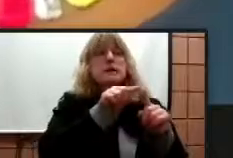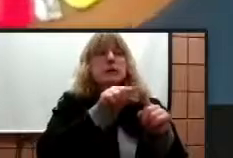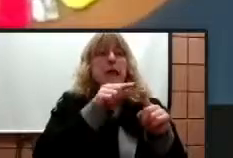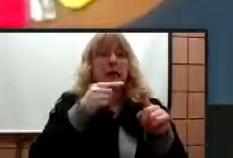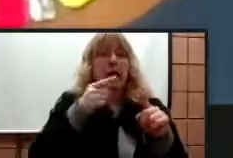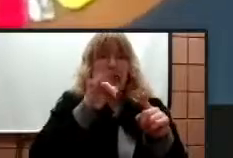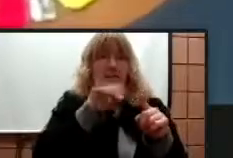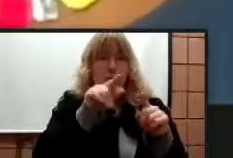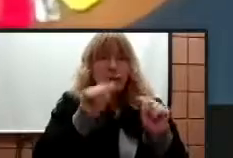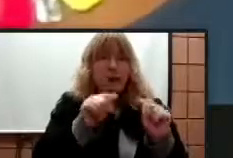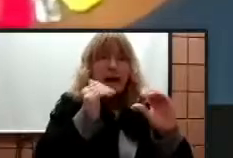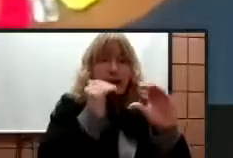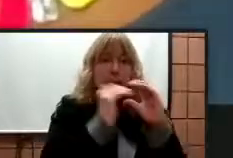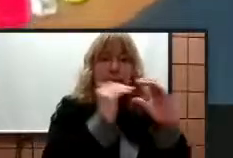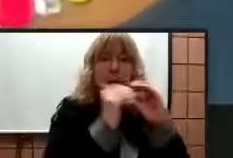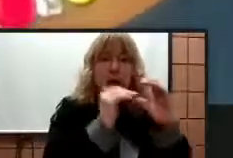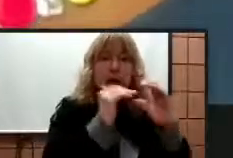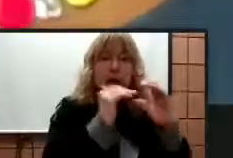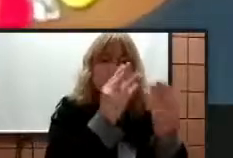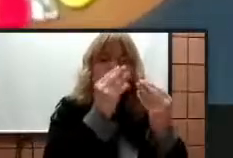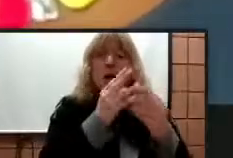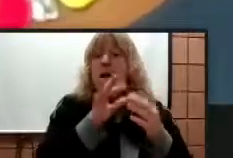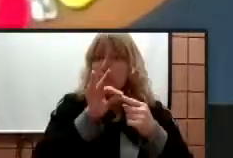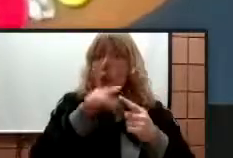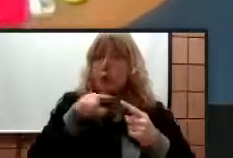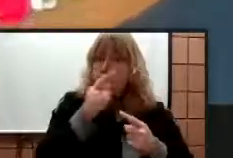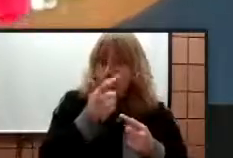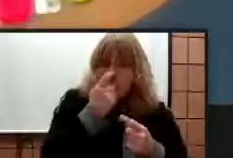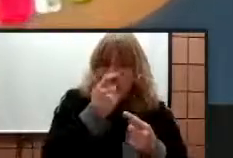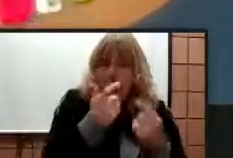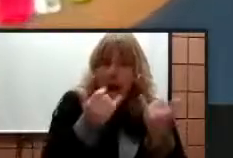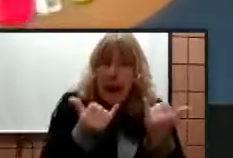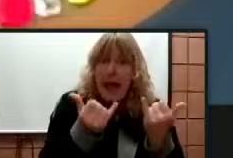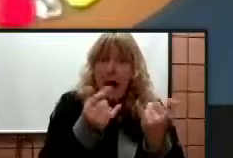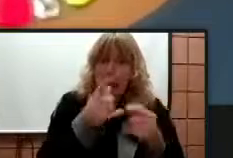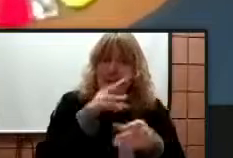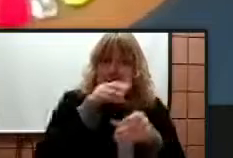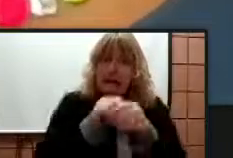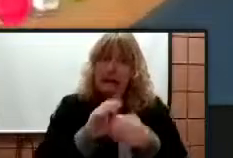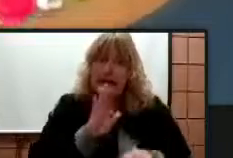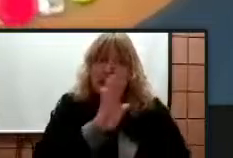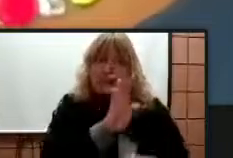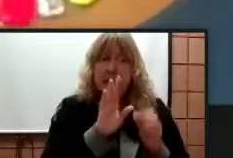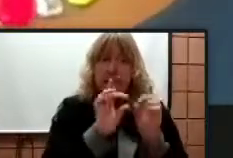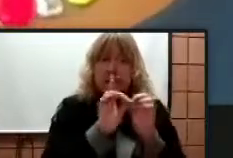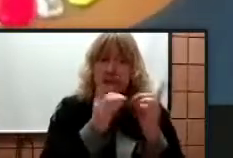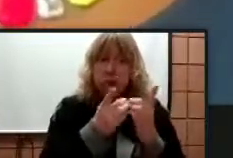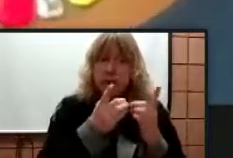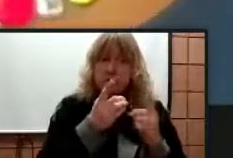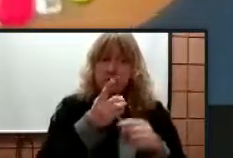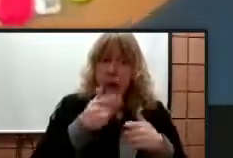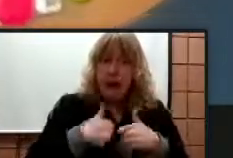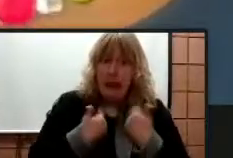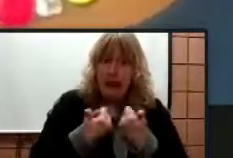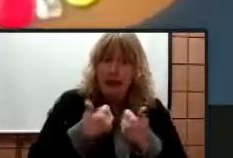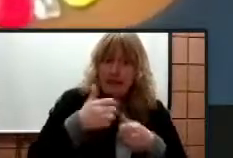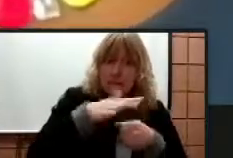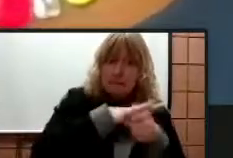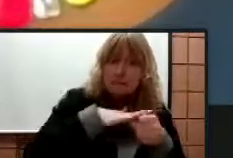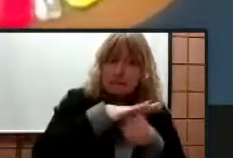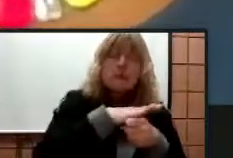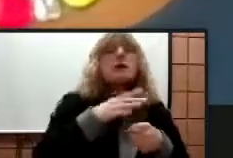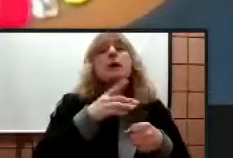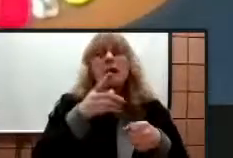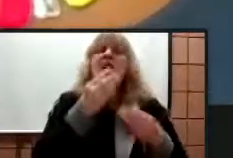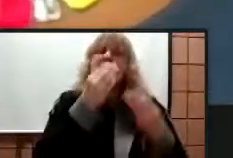emails, especially if you're watching this and you're in his district, we want you to tell him to release the money, appropriate